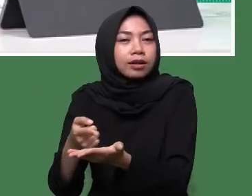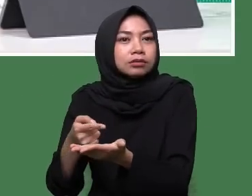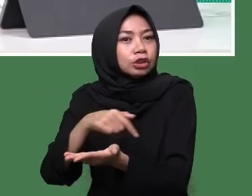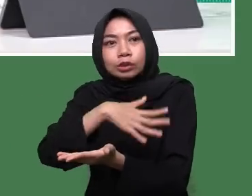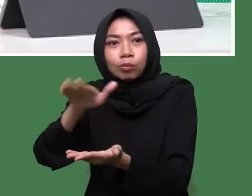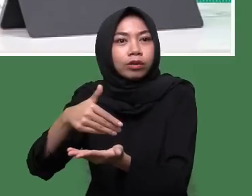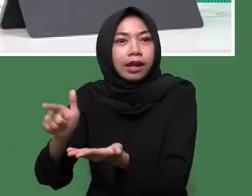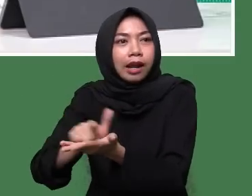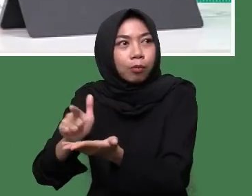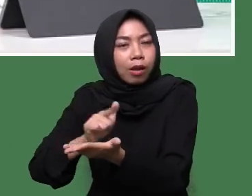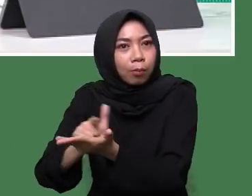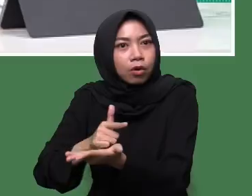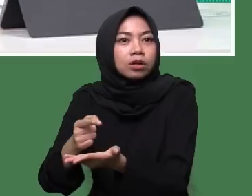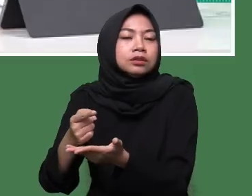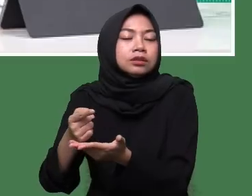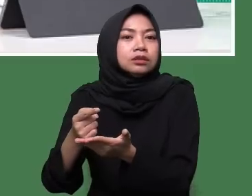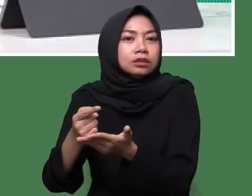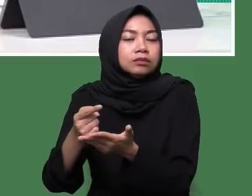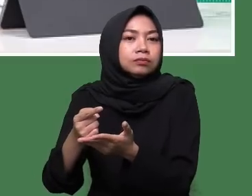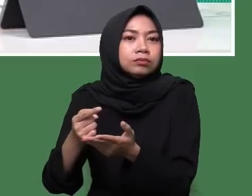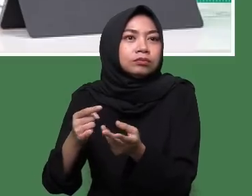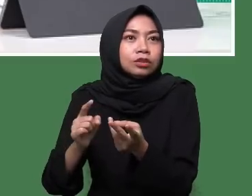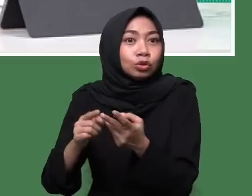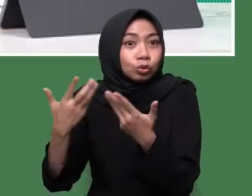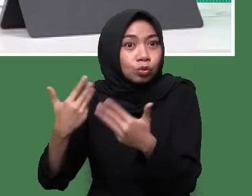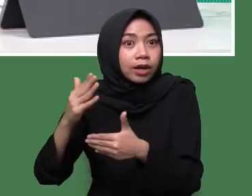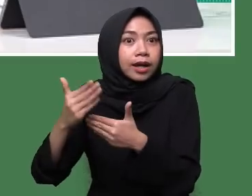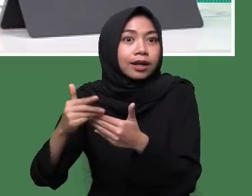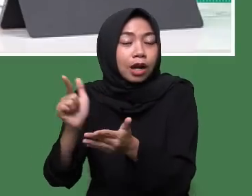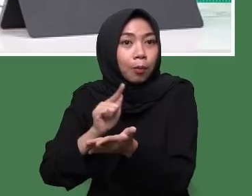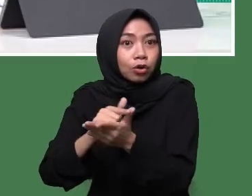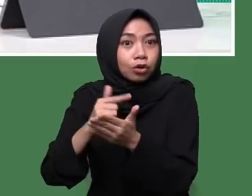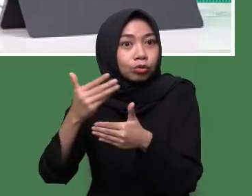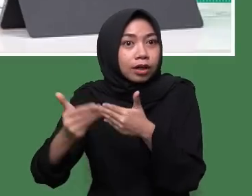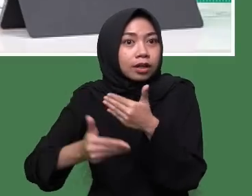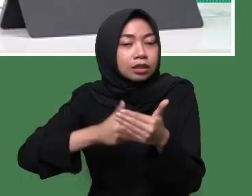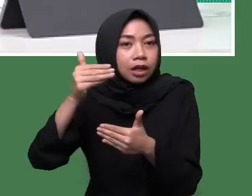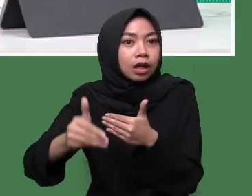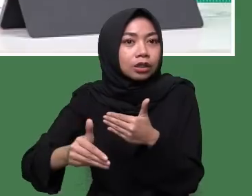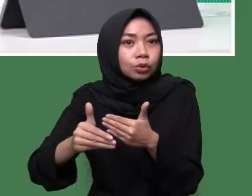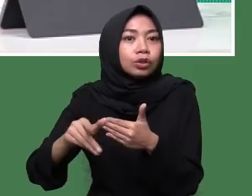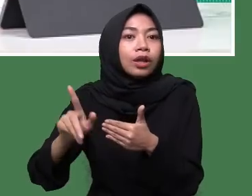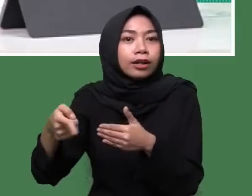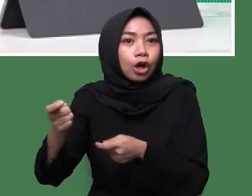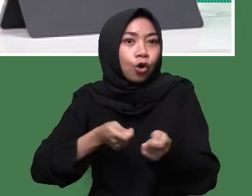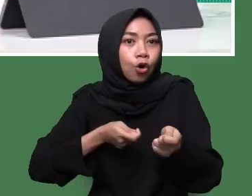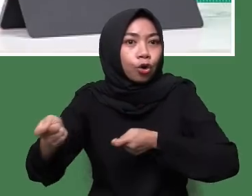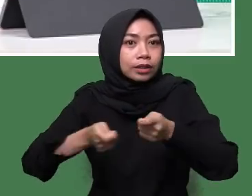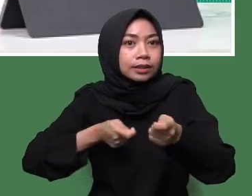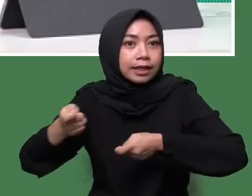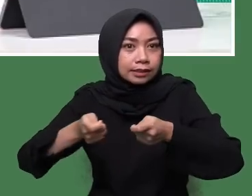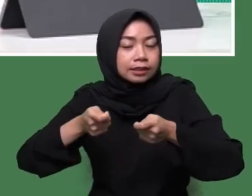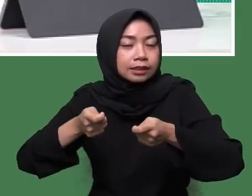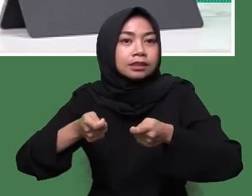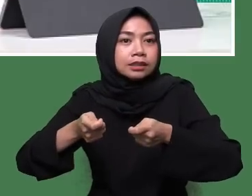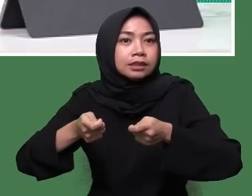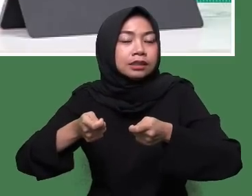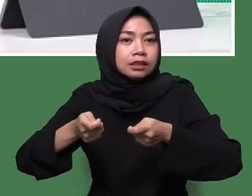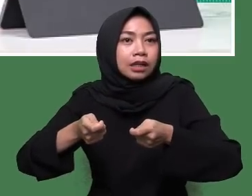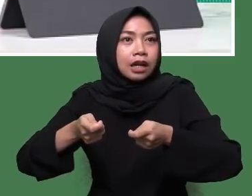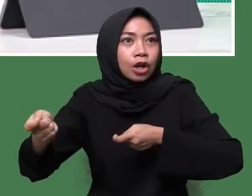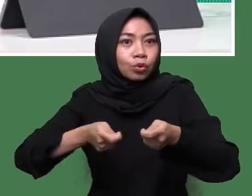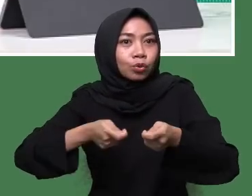them. And we want to make sure after that, with the close coordinations, that the reported